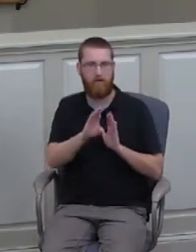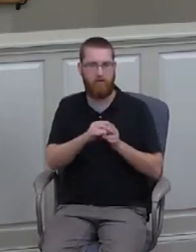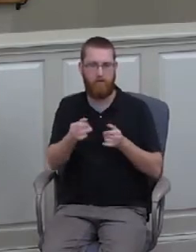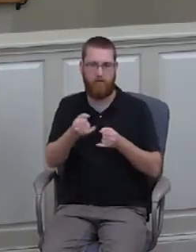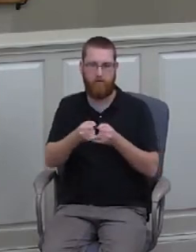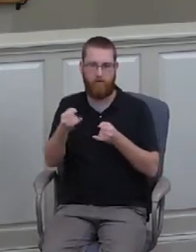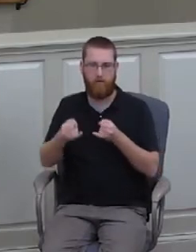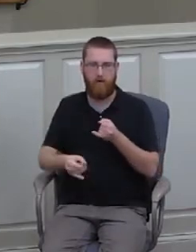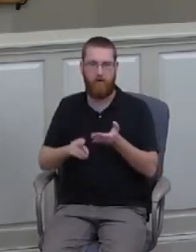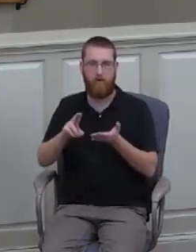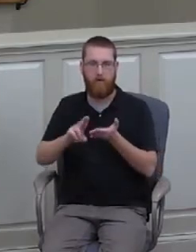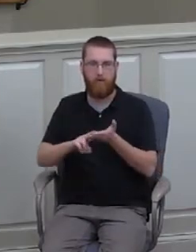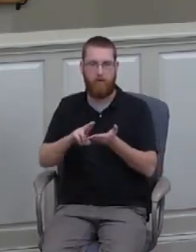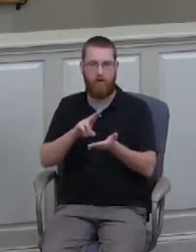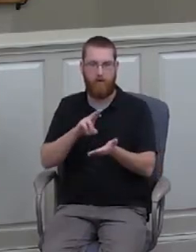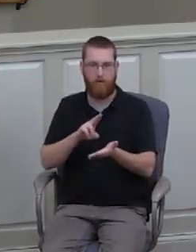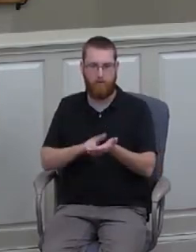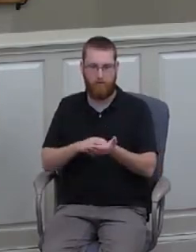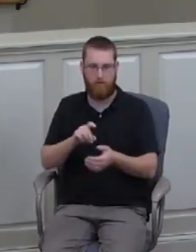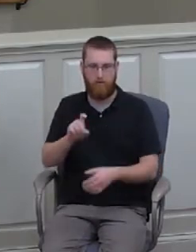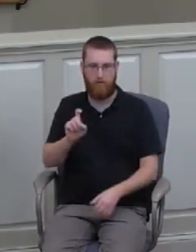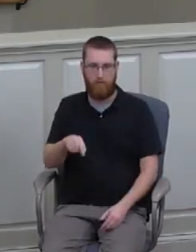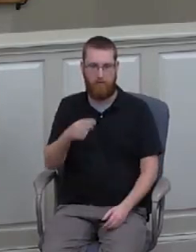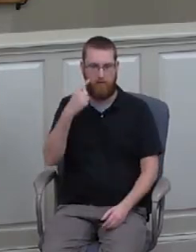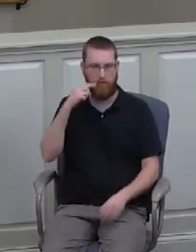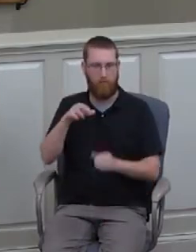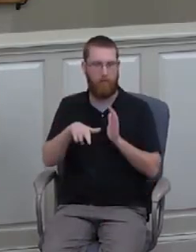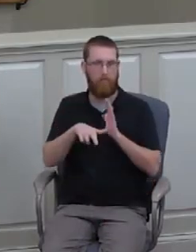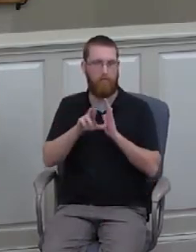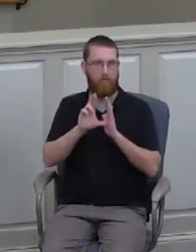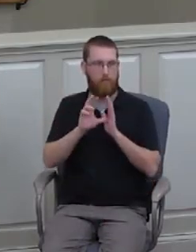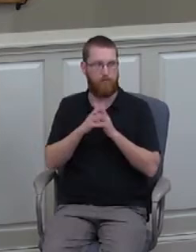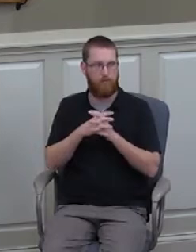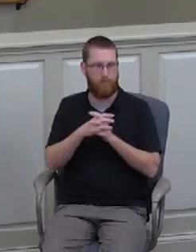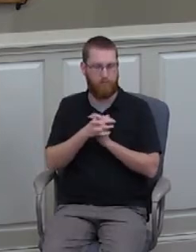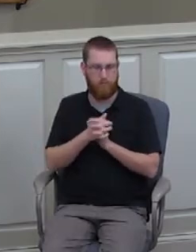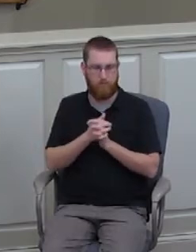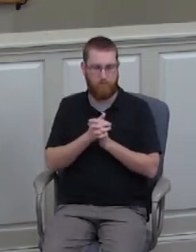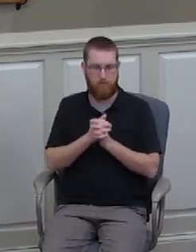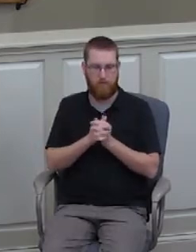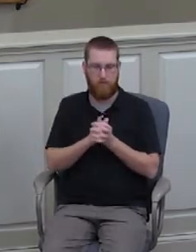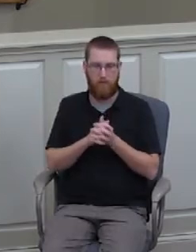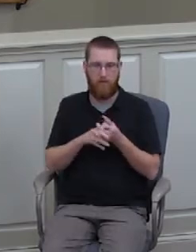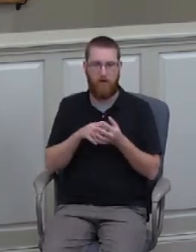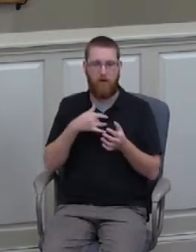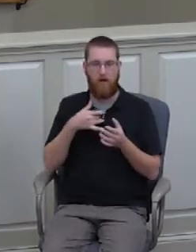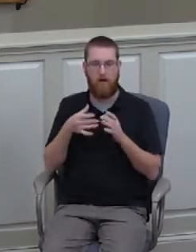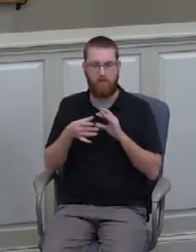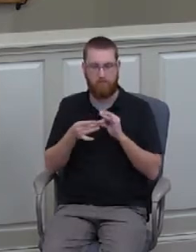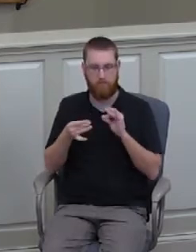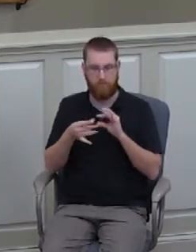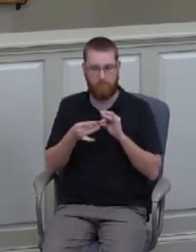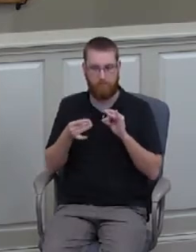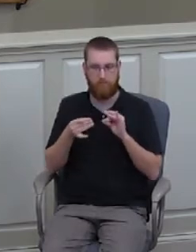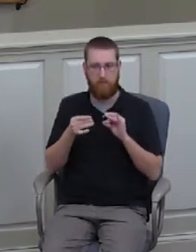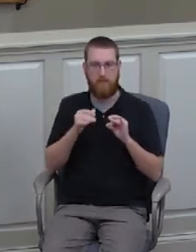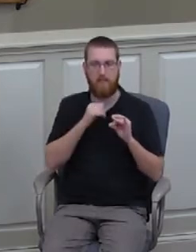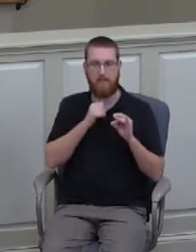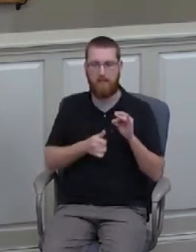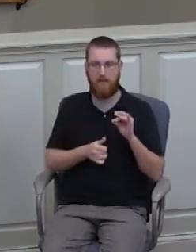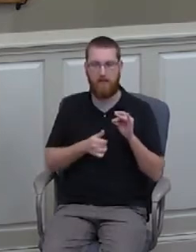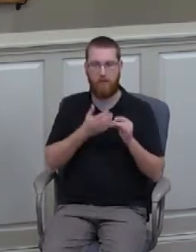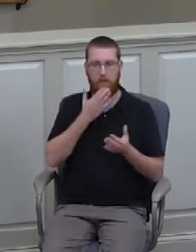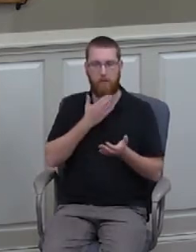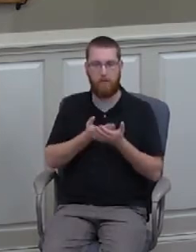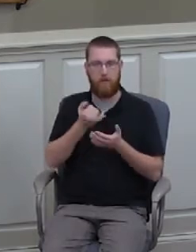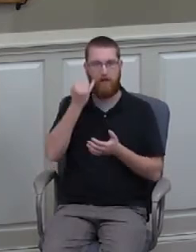finalized contract for your review. So what I'm saying is it wouldn't be attainable on